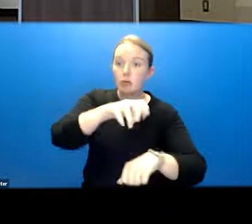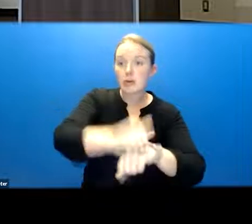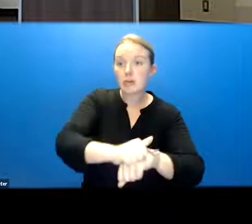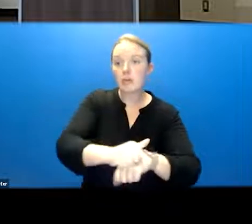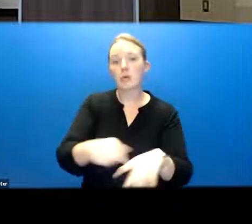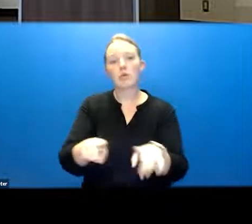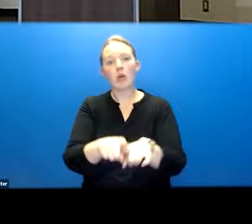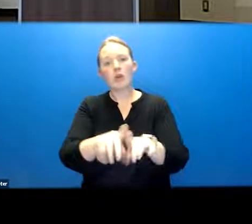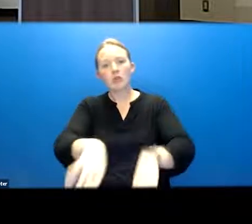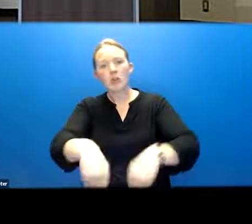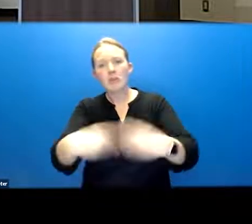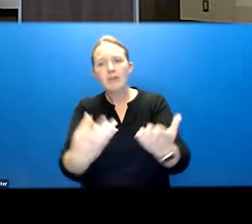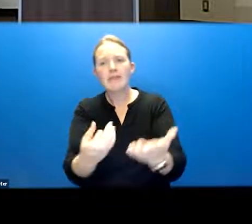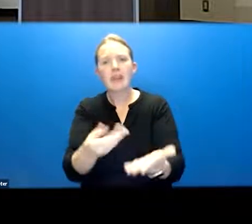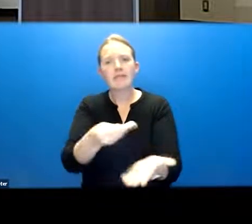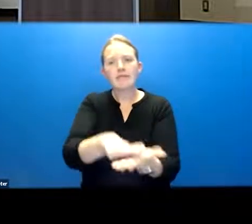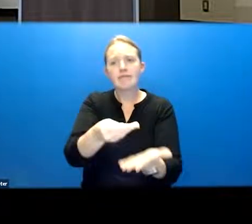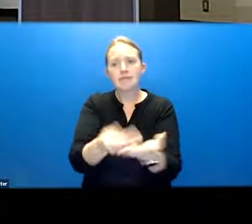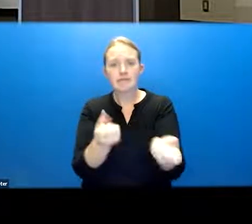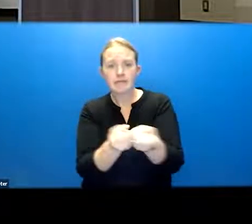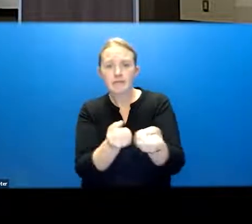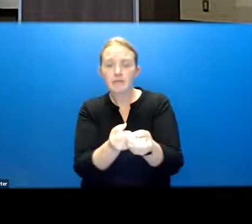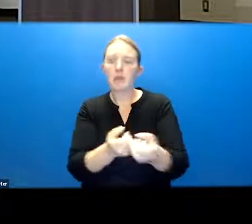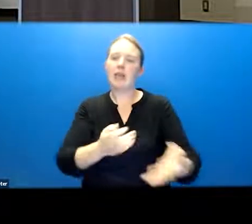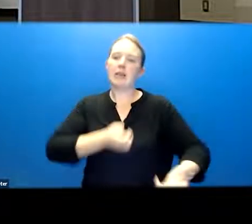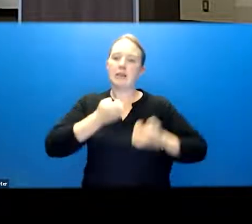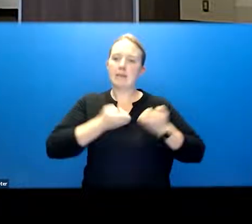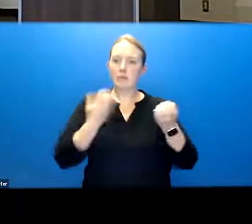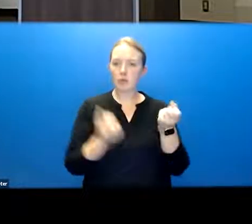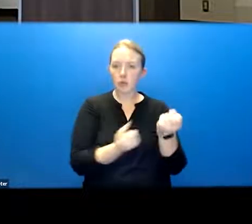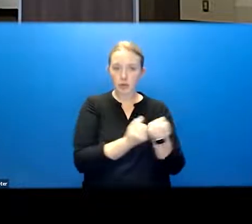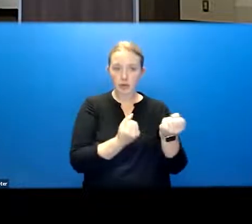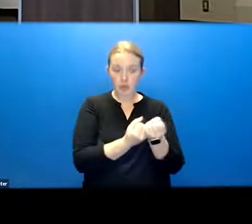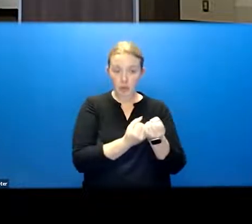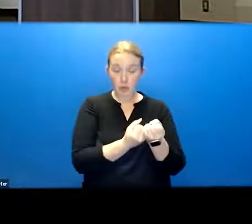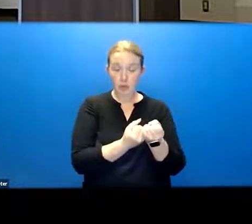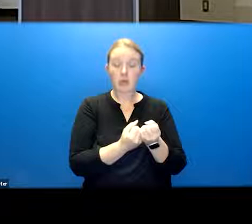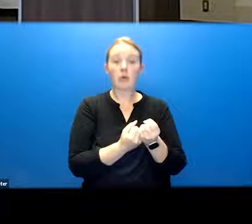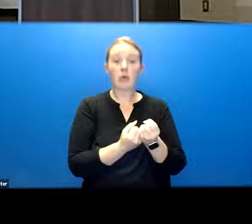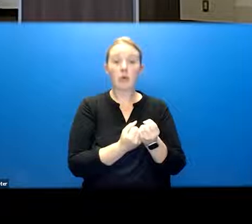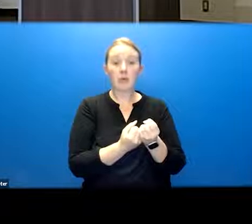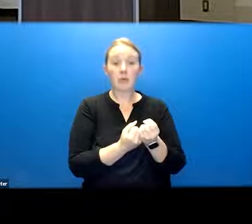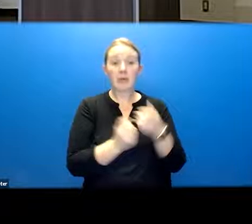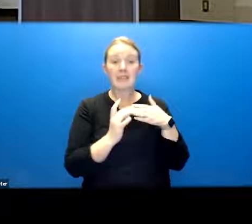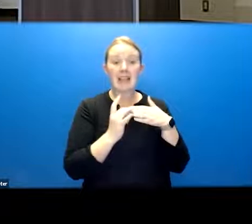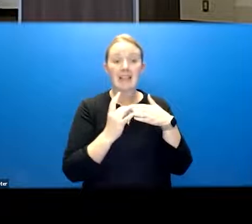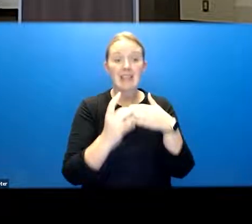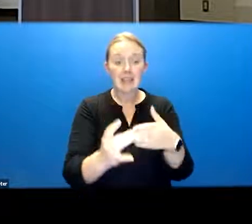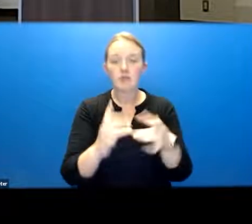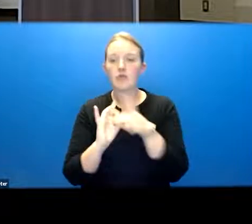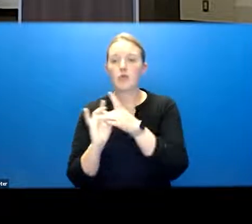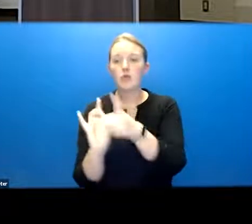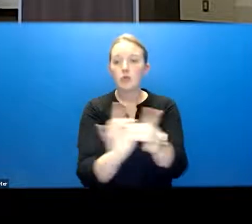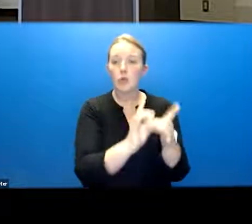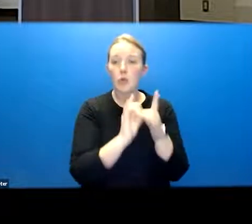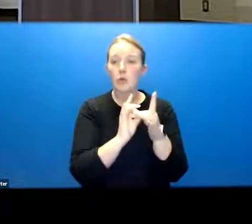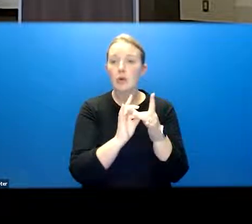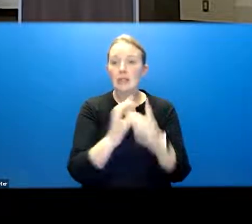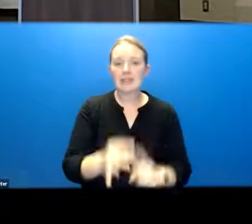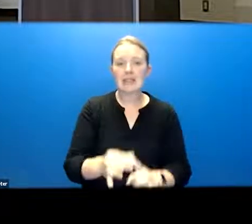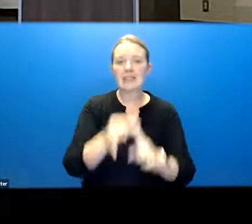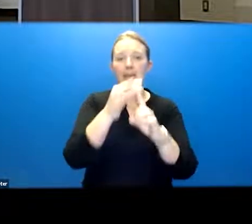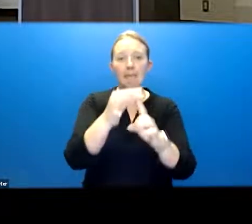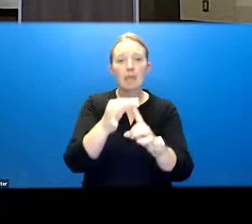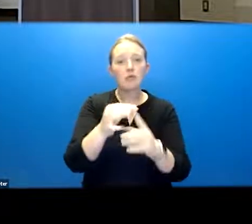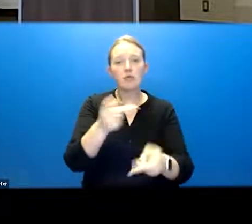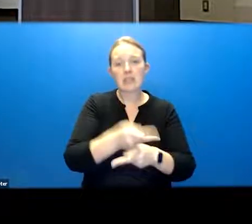support, and they also provide emotional support. This is leading up to coordinated specialty care or the entry into CSC programs,